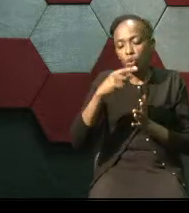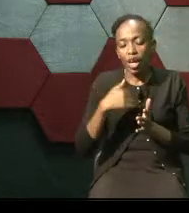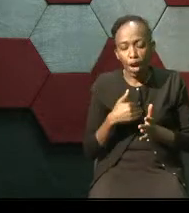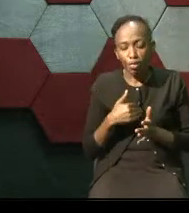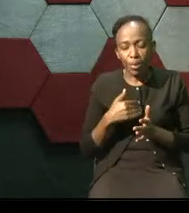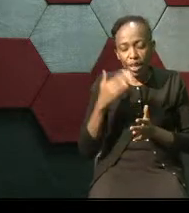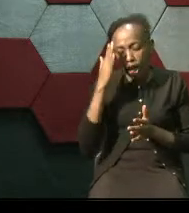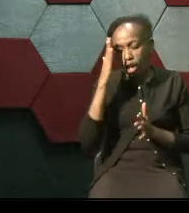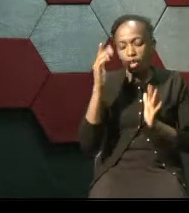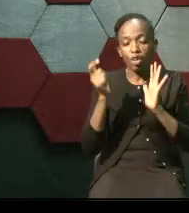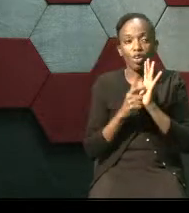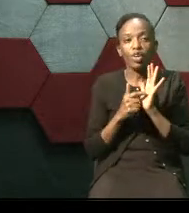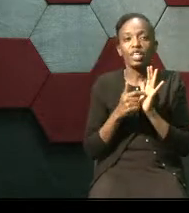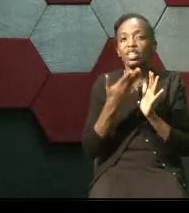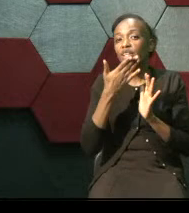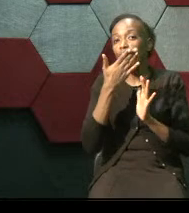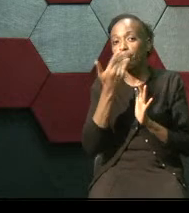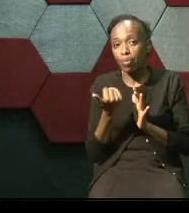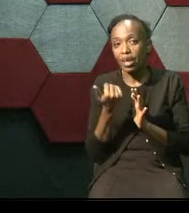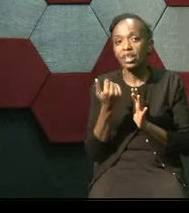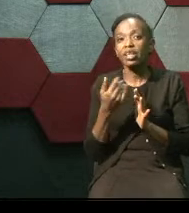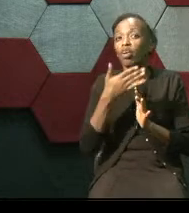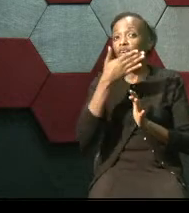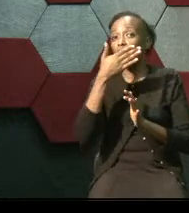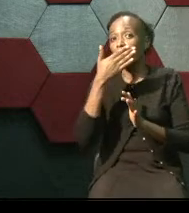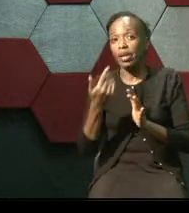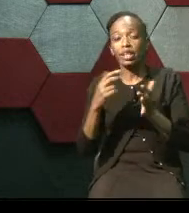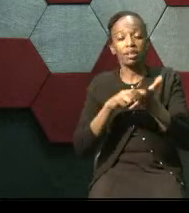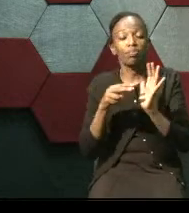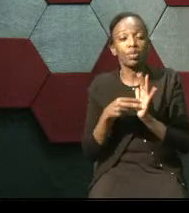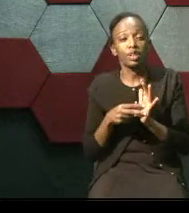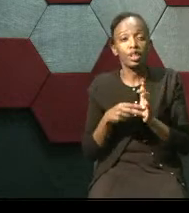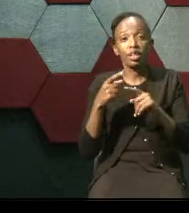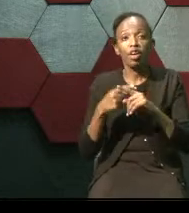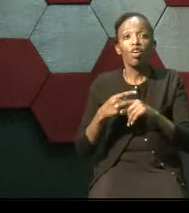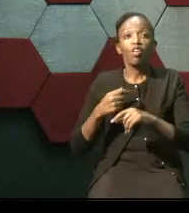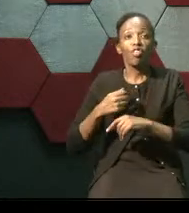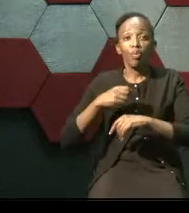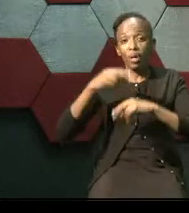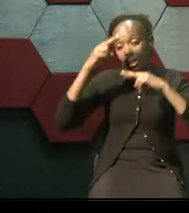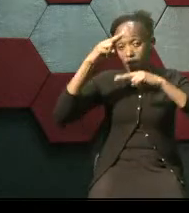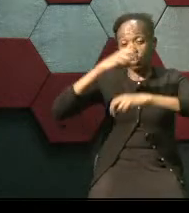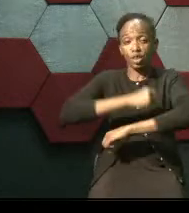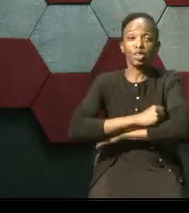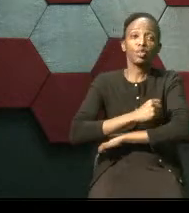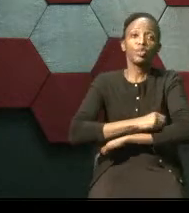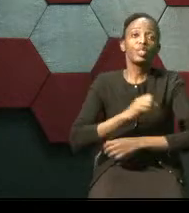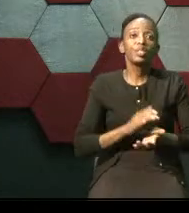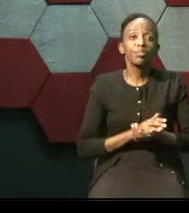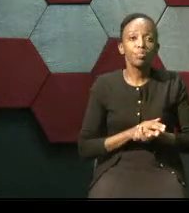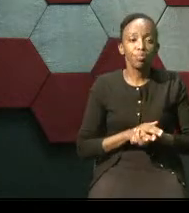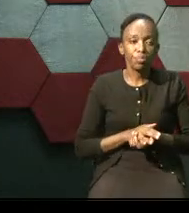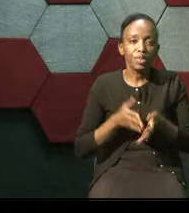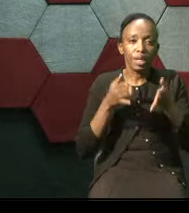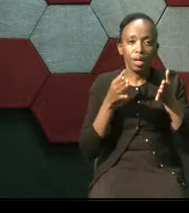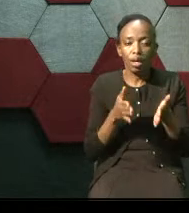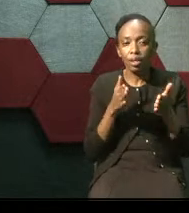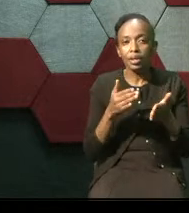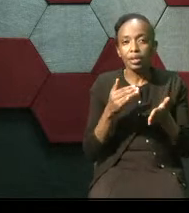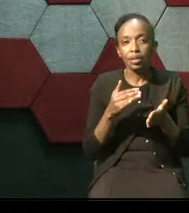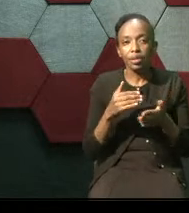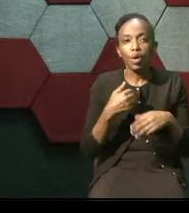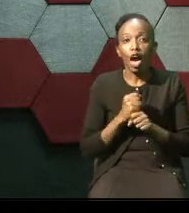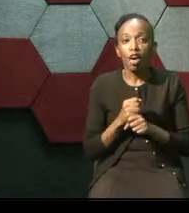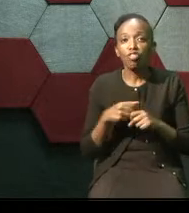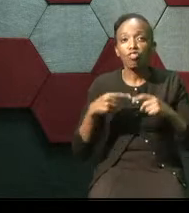been acknowledging the best of the best projects from secondary schools. So, to have made